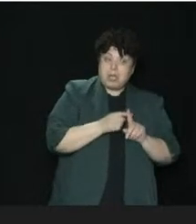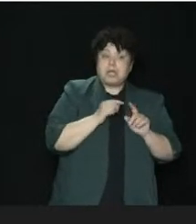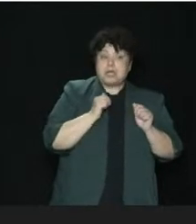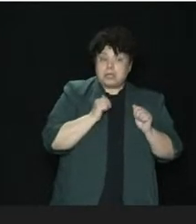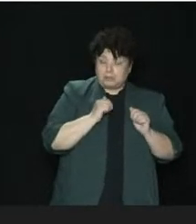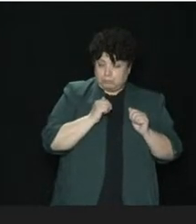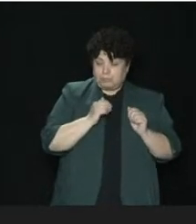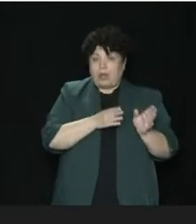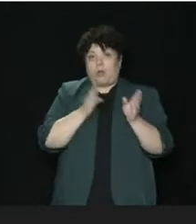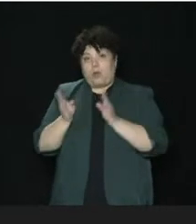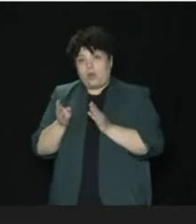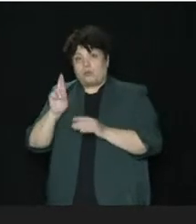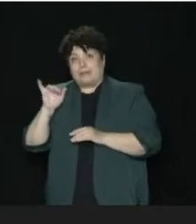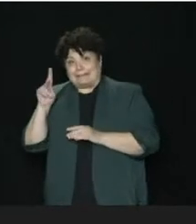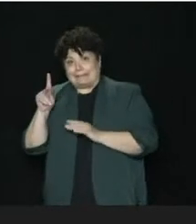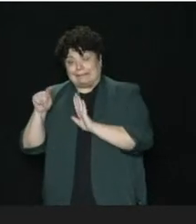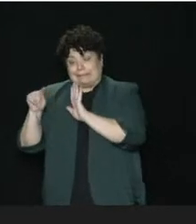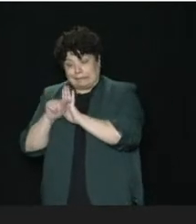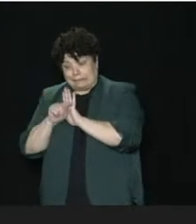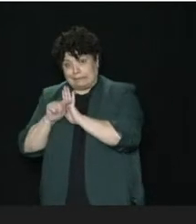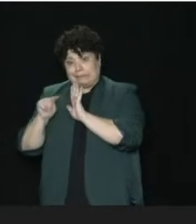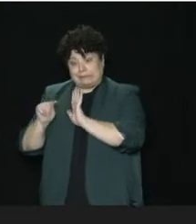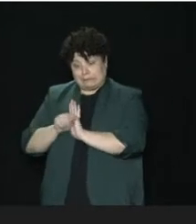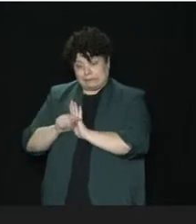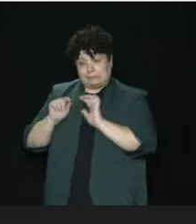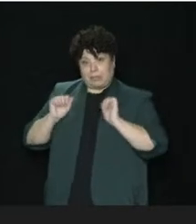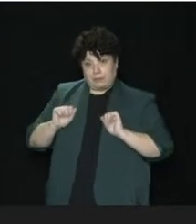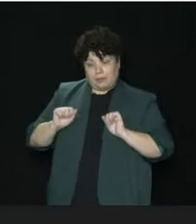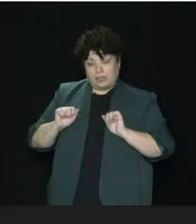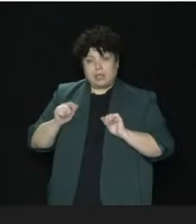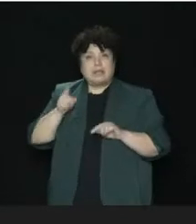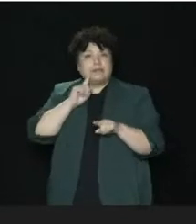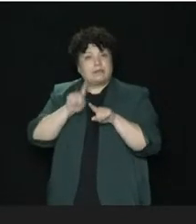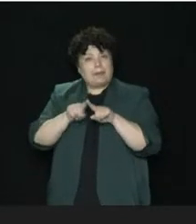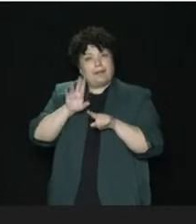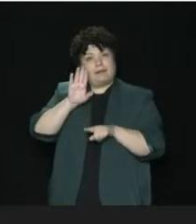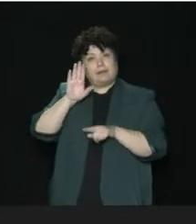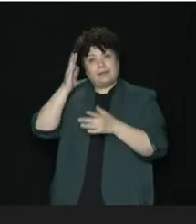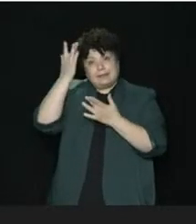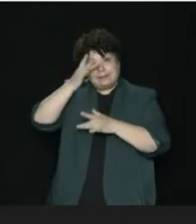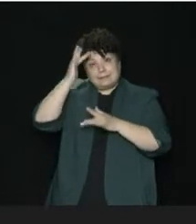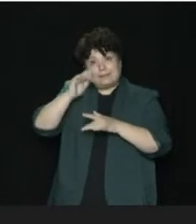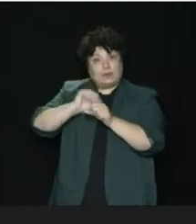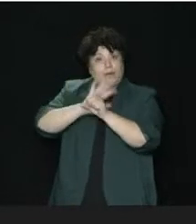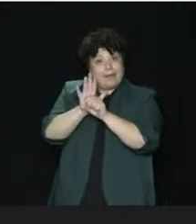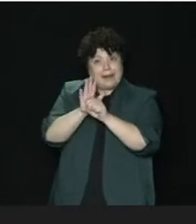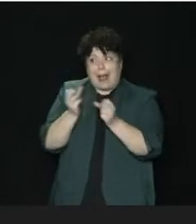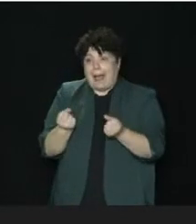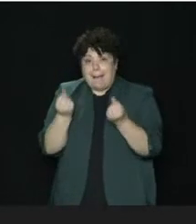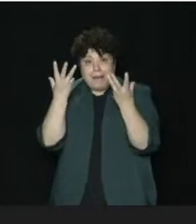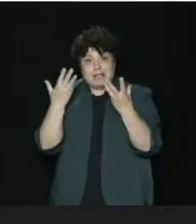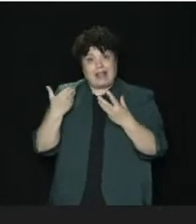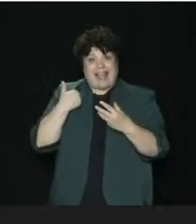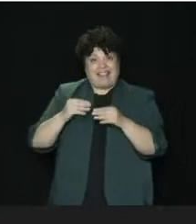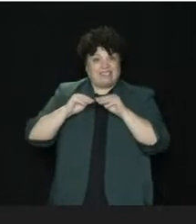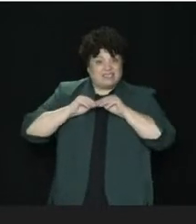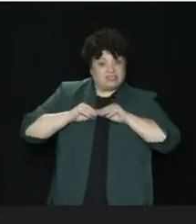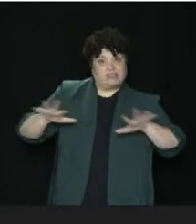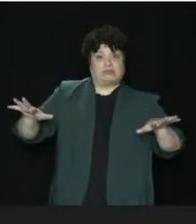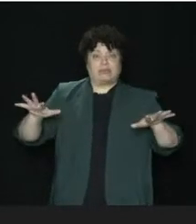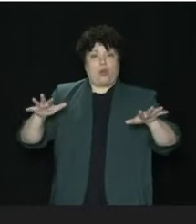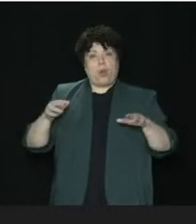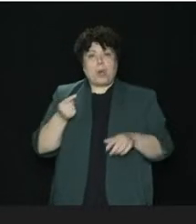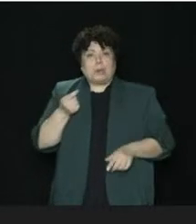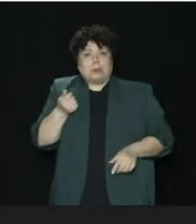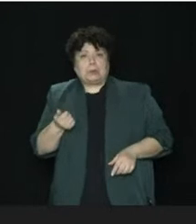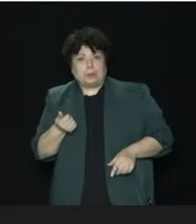and risks depending on the disease activity within your jurisdiction or your local community, as well as